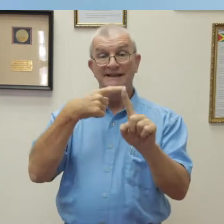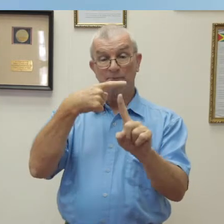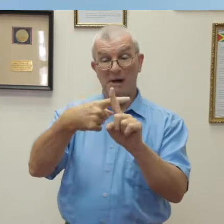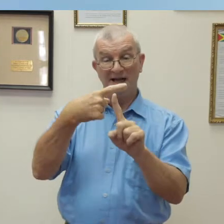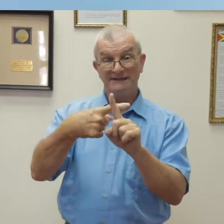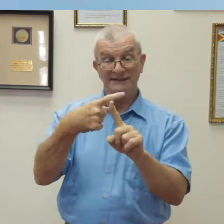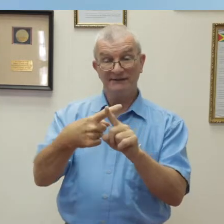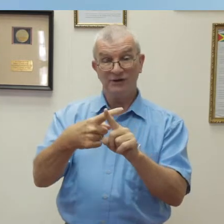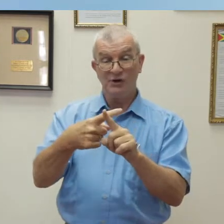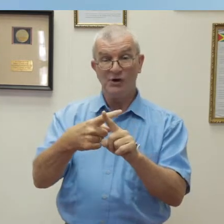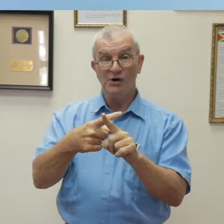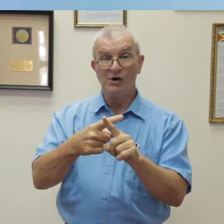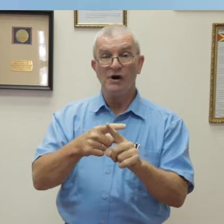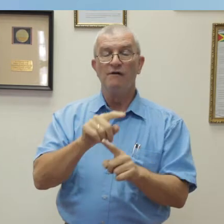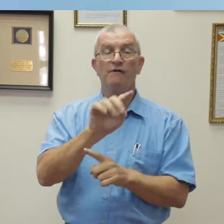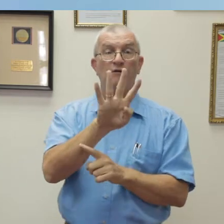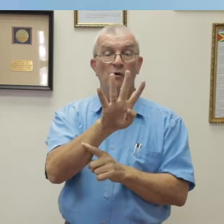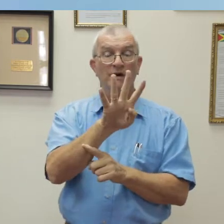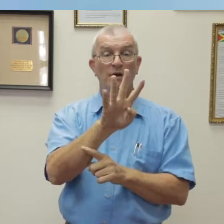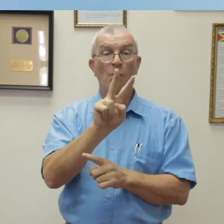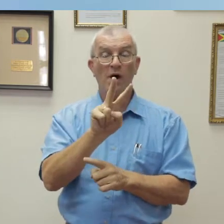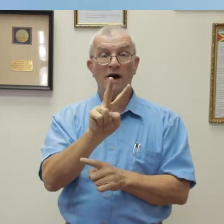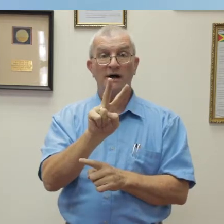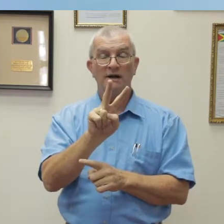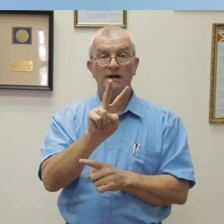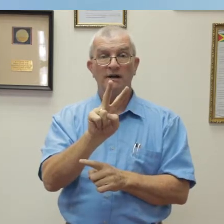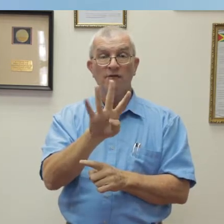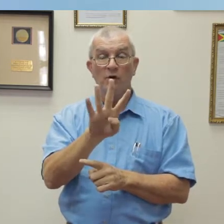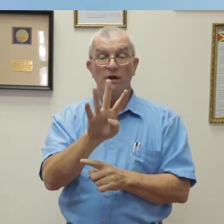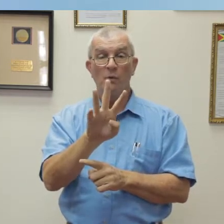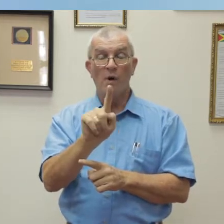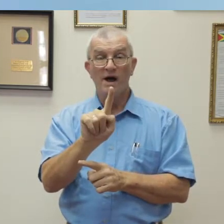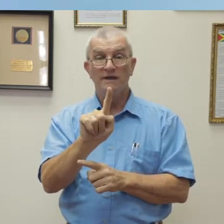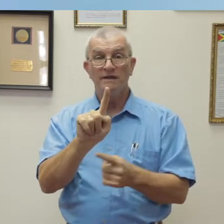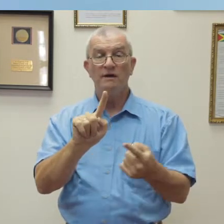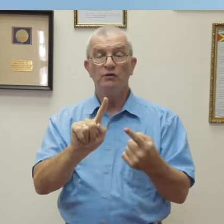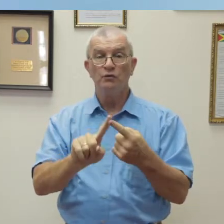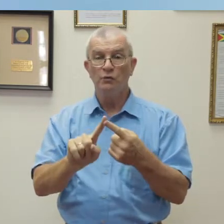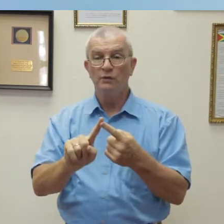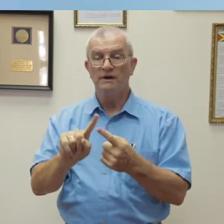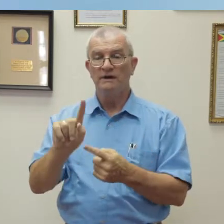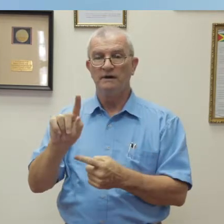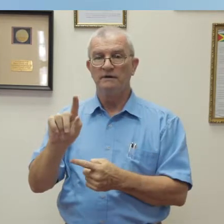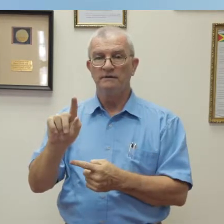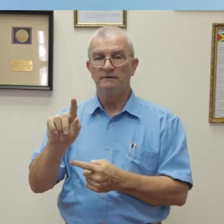almost 4-to-1 when comparing males to females.